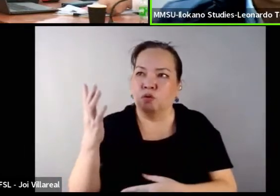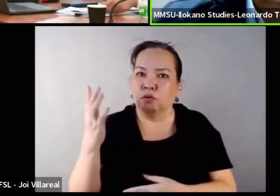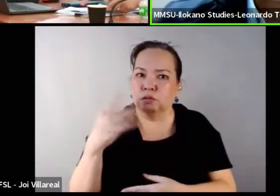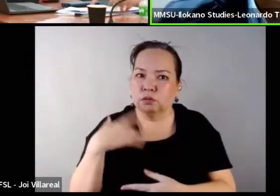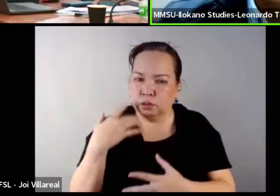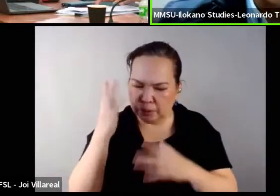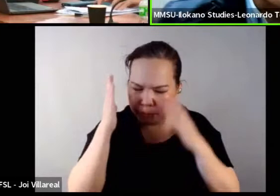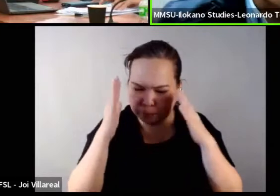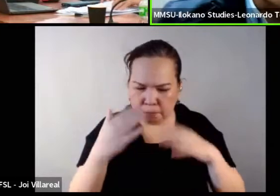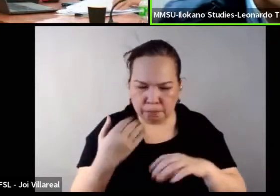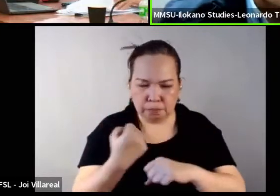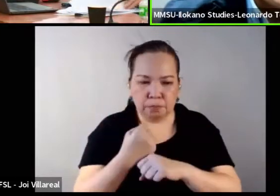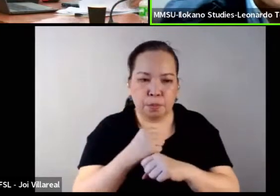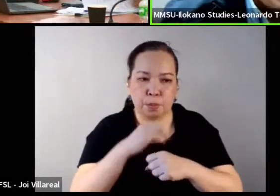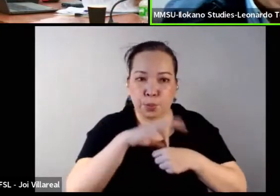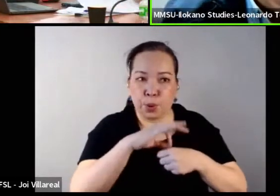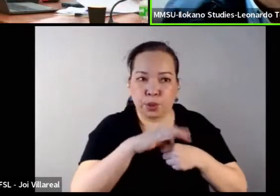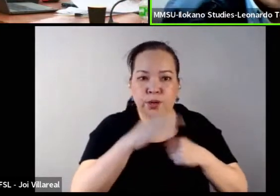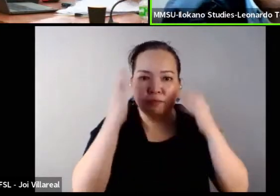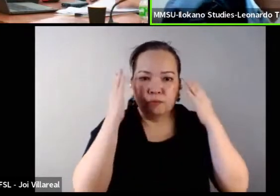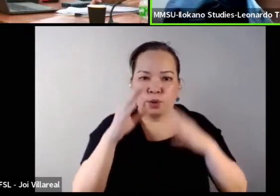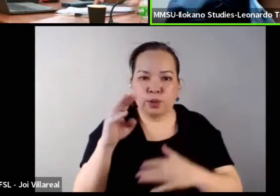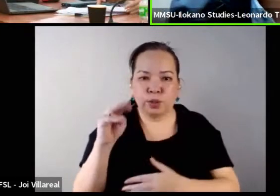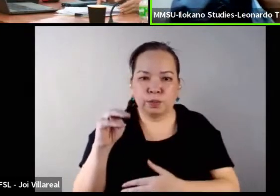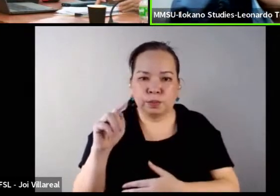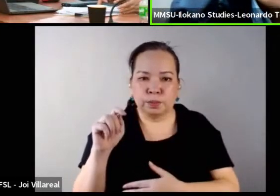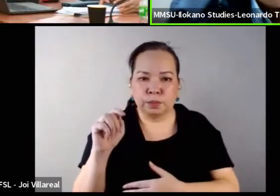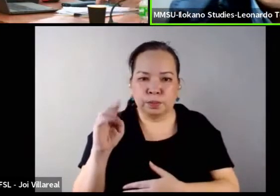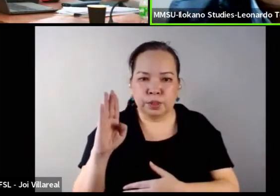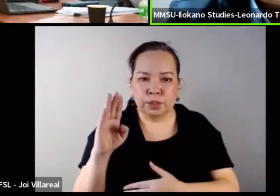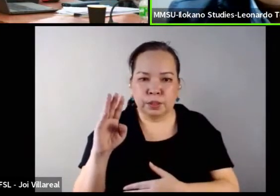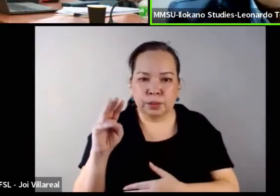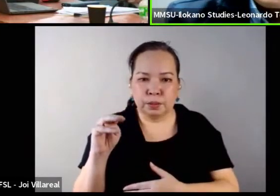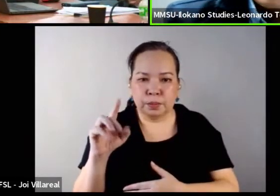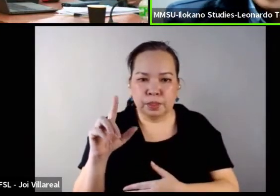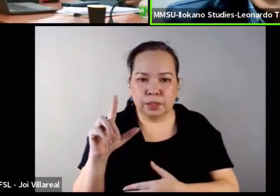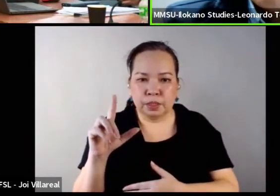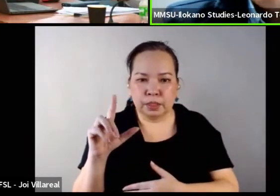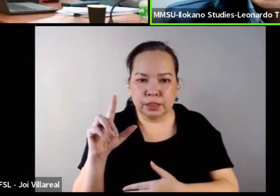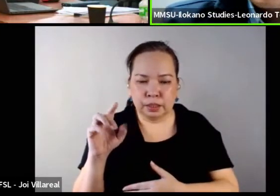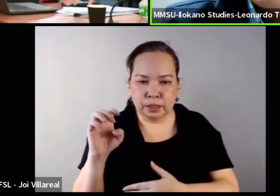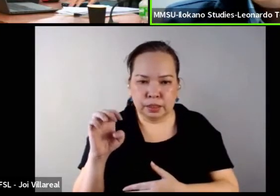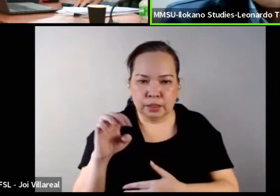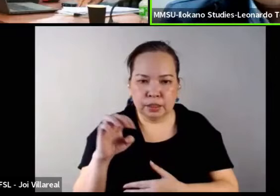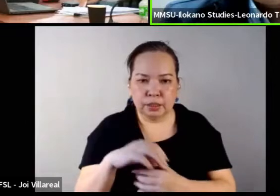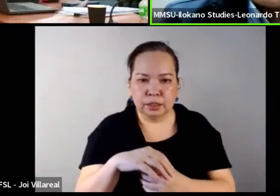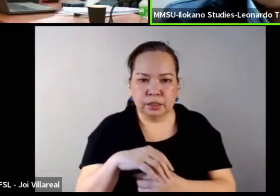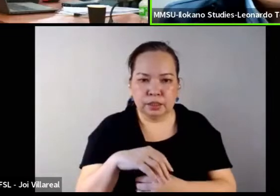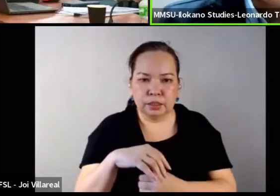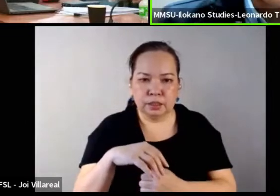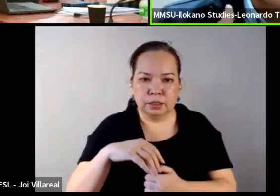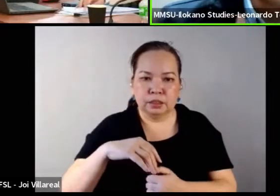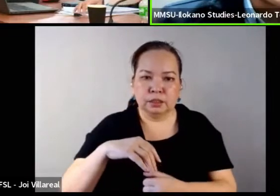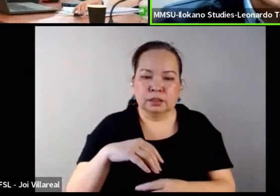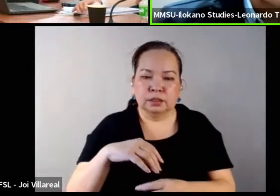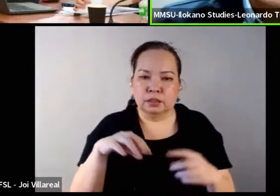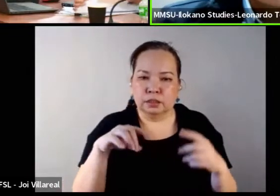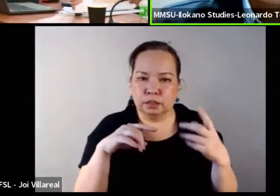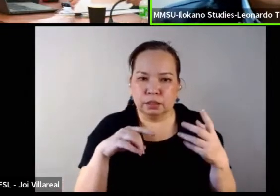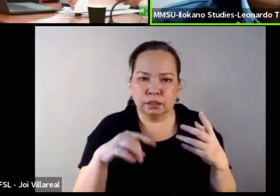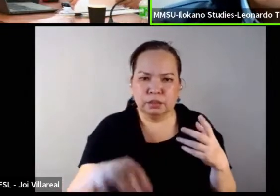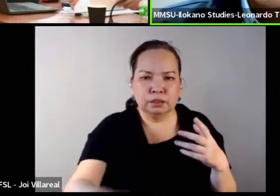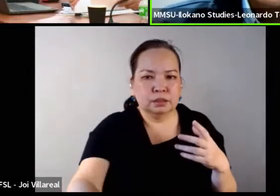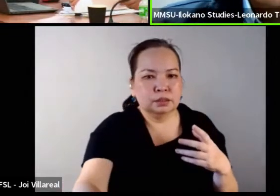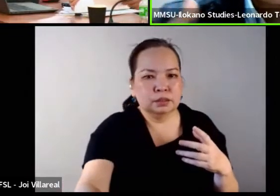MTB-MLE. That is why if you will be looking into the researches that we conducted here in MMSU